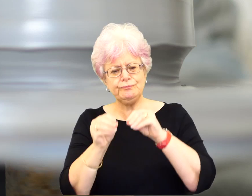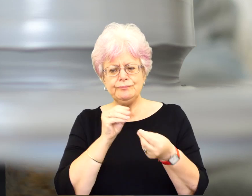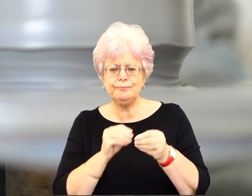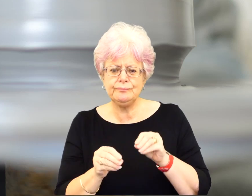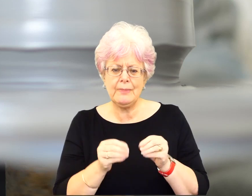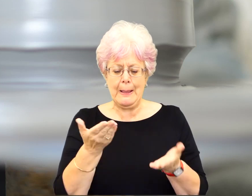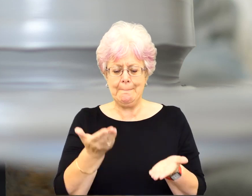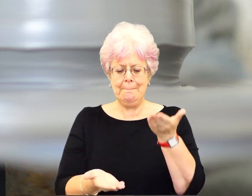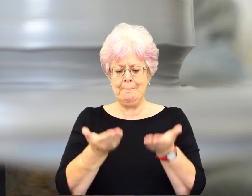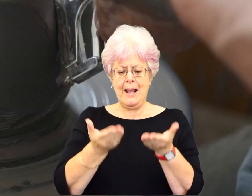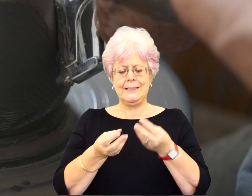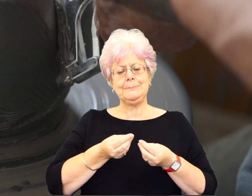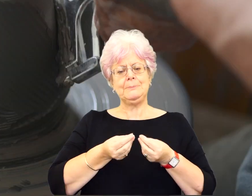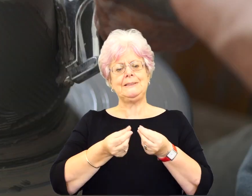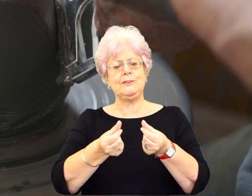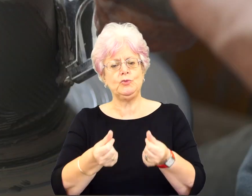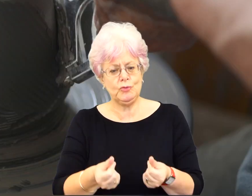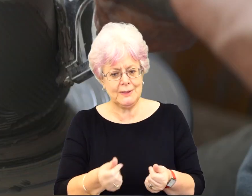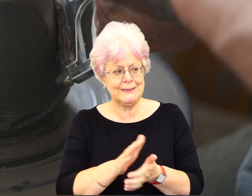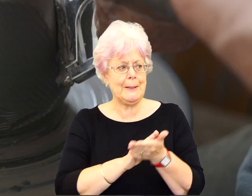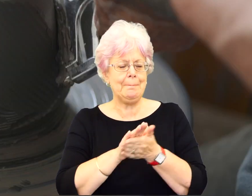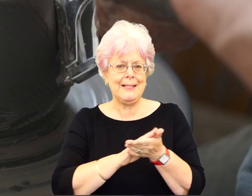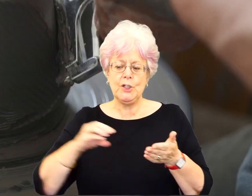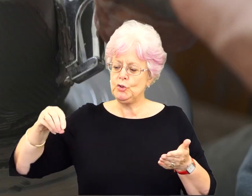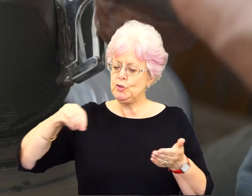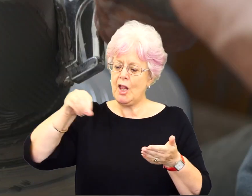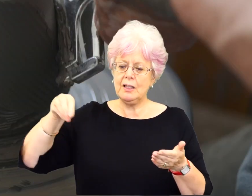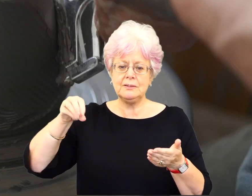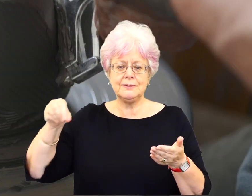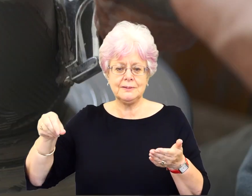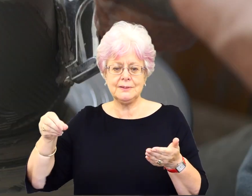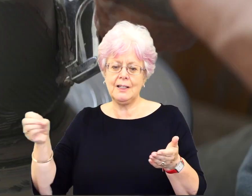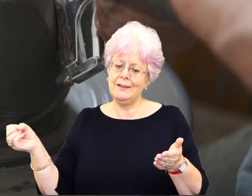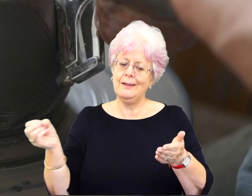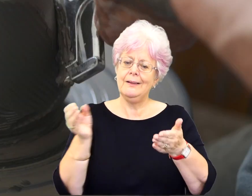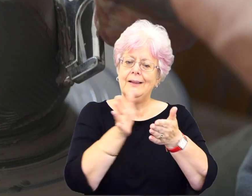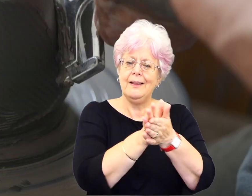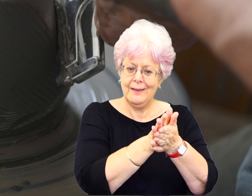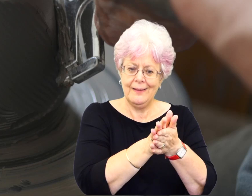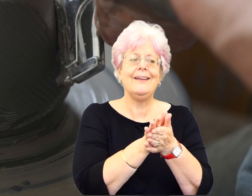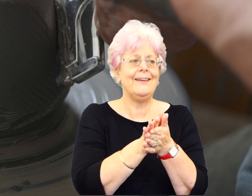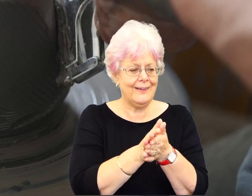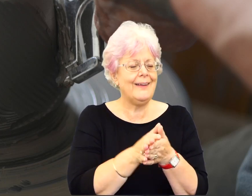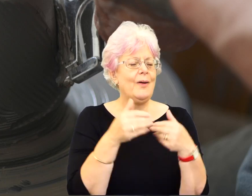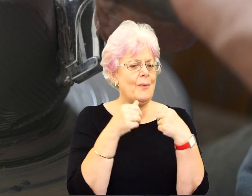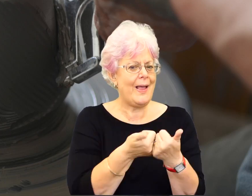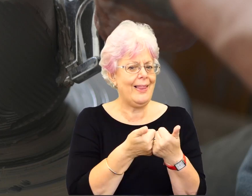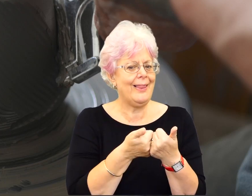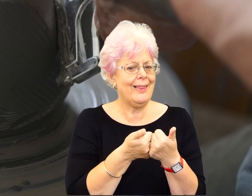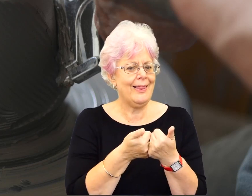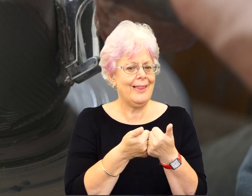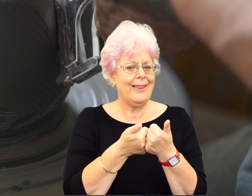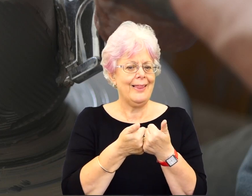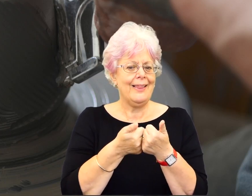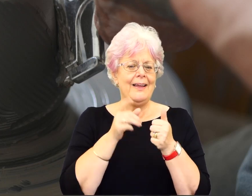balance of the materials in it make it take the salt well, so it responds well to both salt and ash, but it has, because it's got